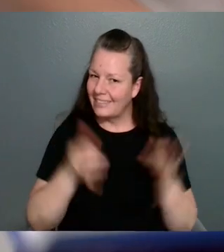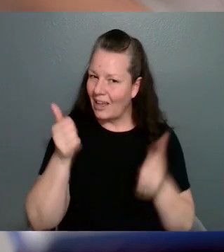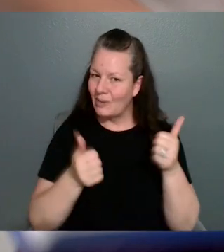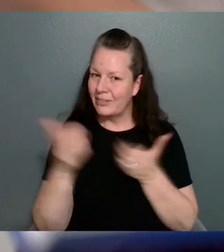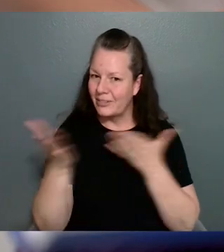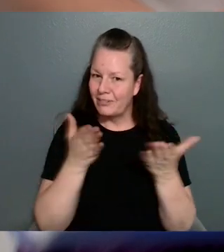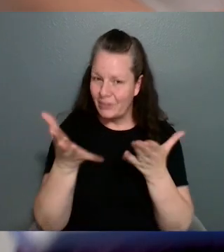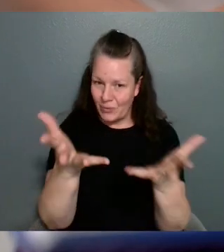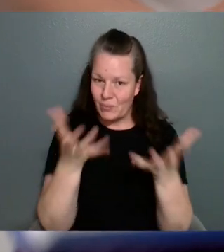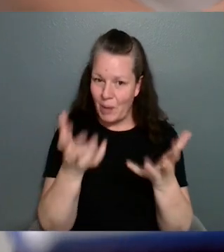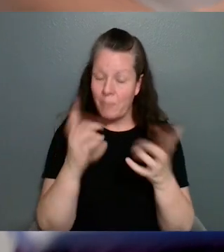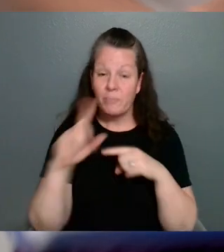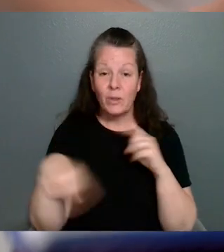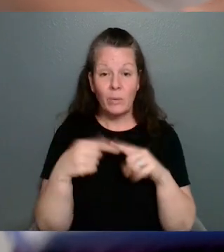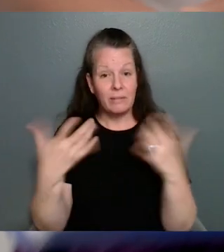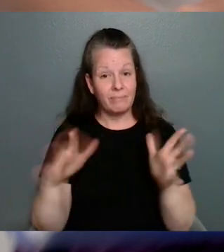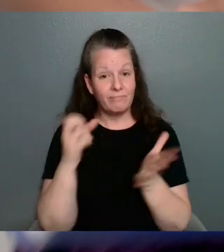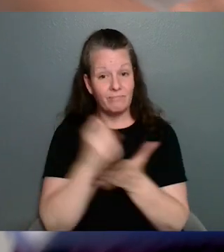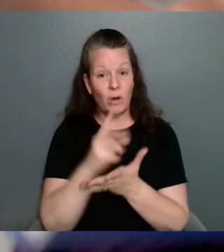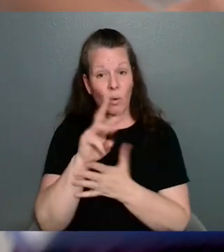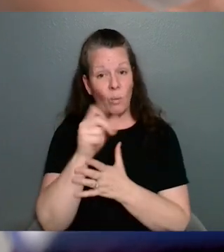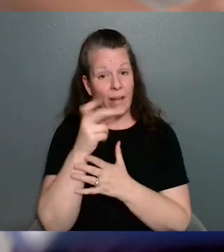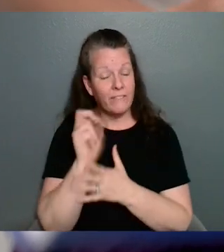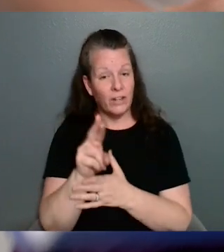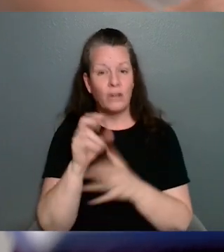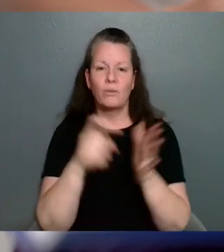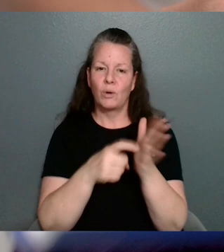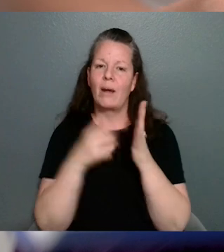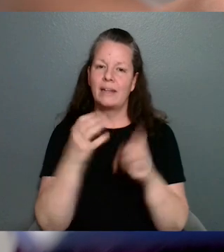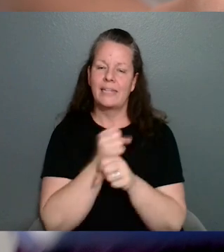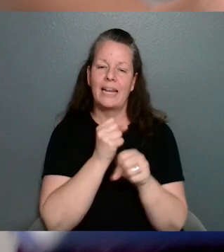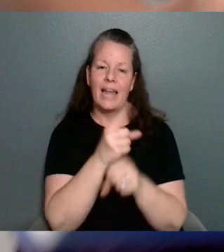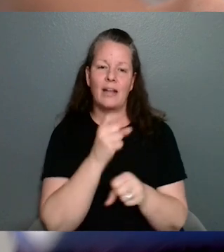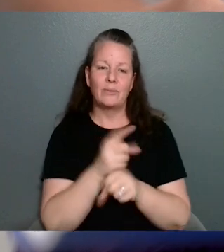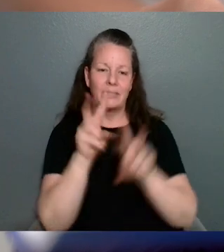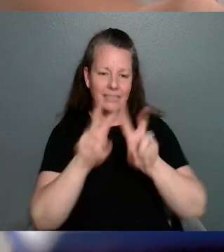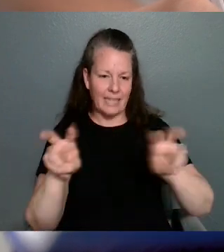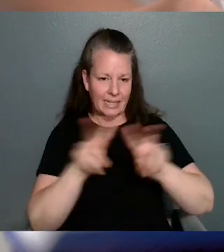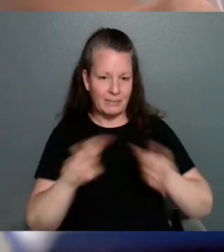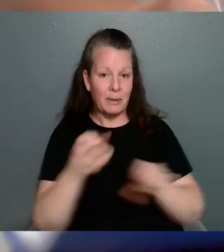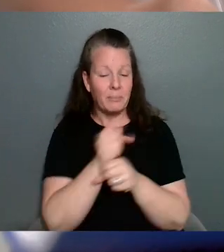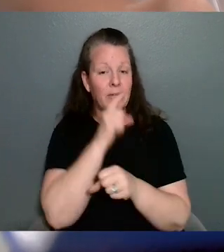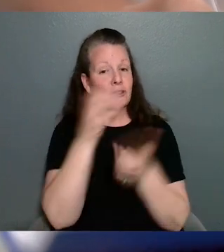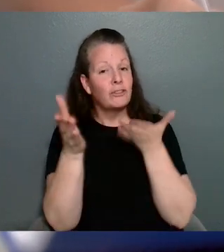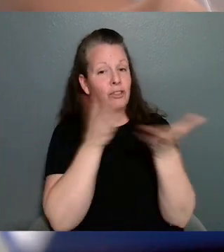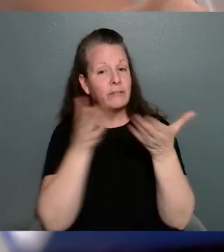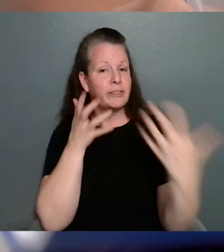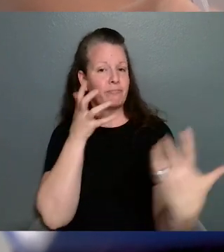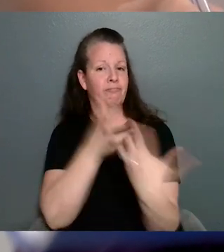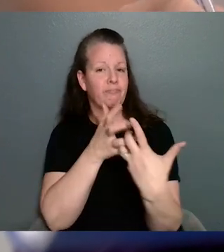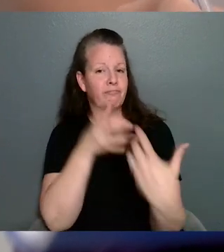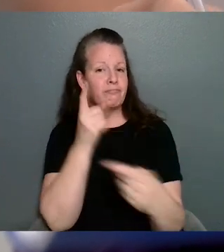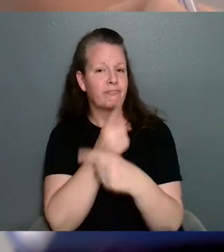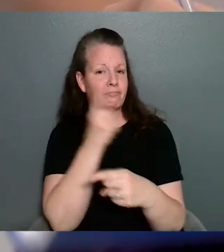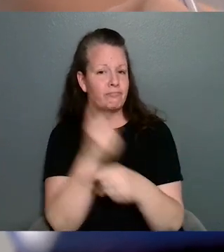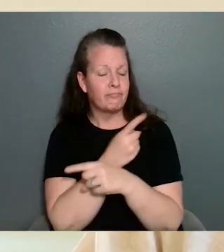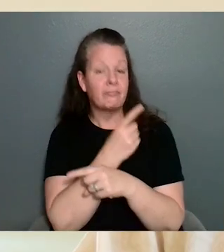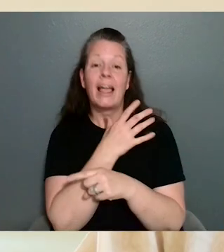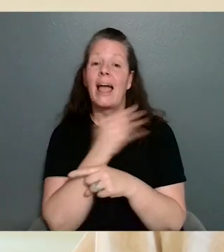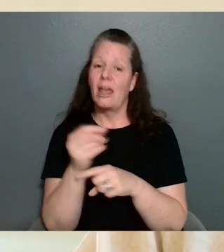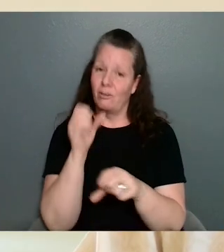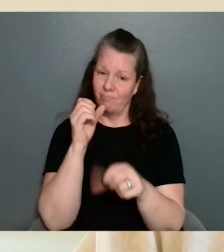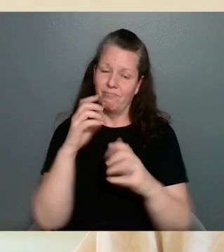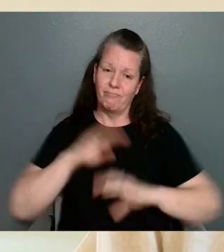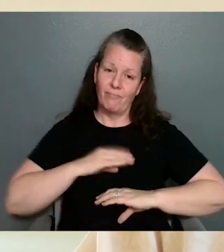want. Once you are on a waiver, you are required to get an annual assessment to make sure your services are appropriate for your needs